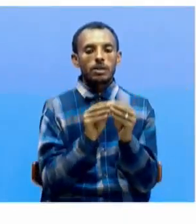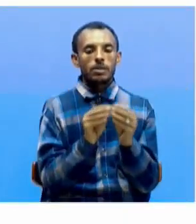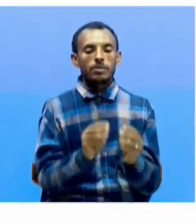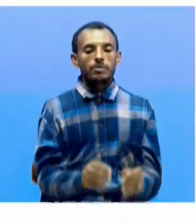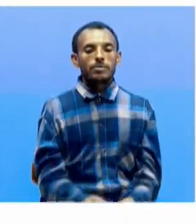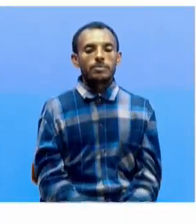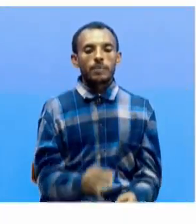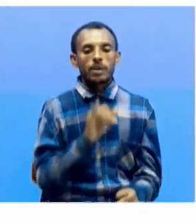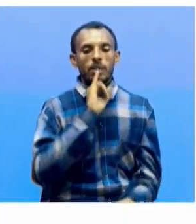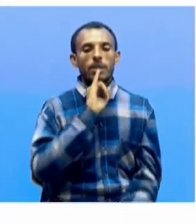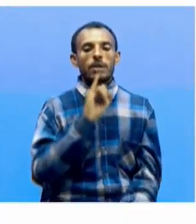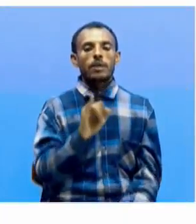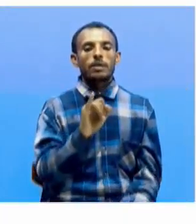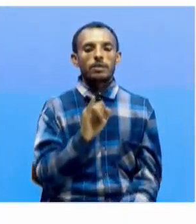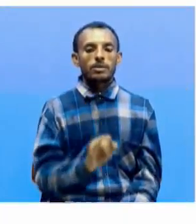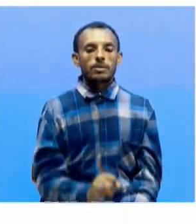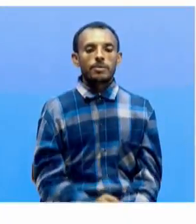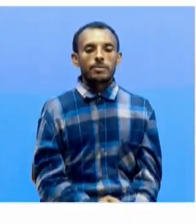is